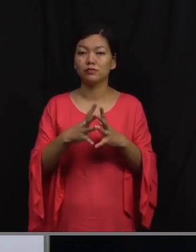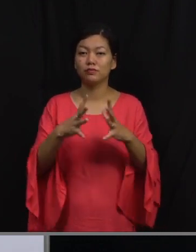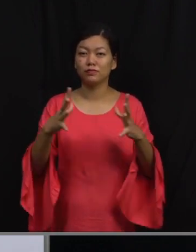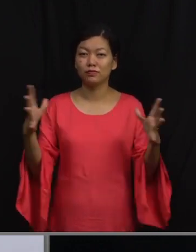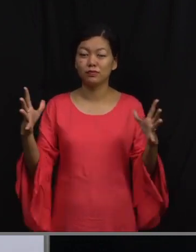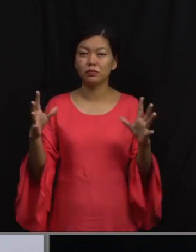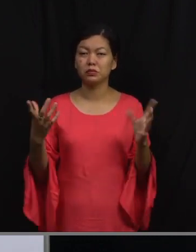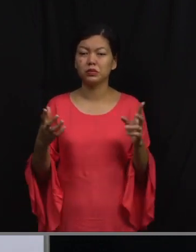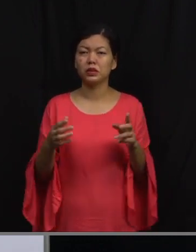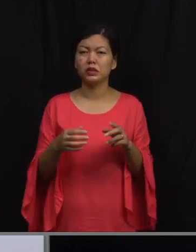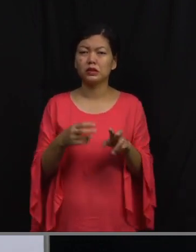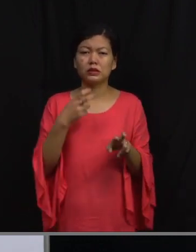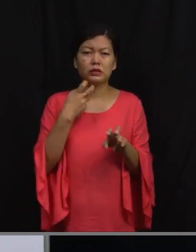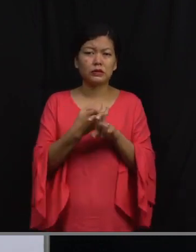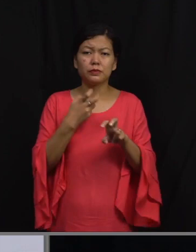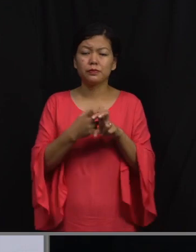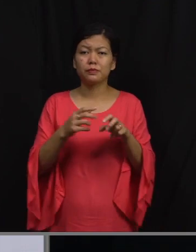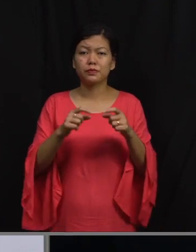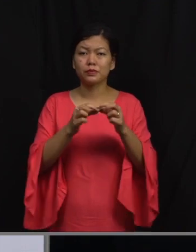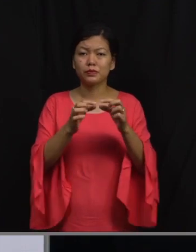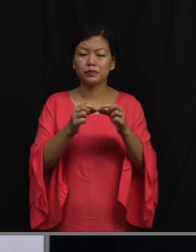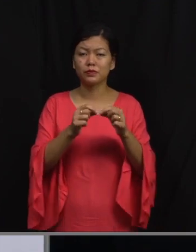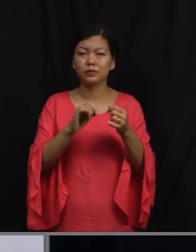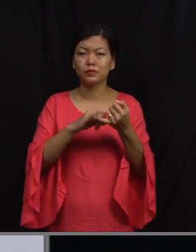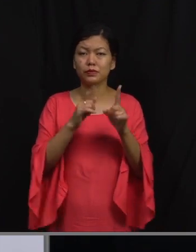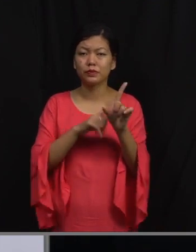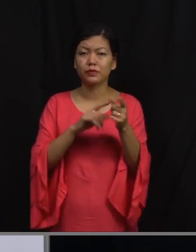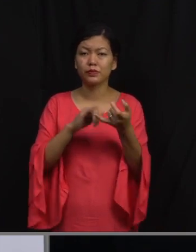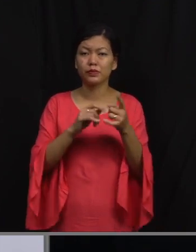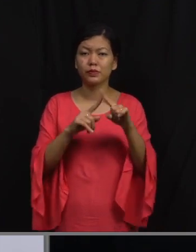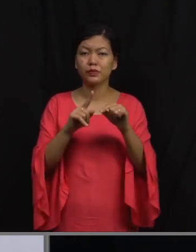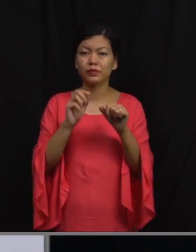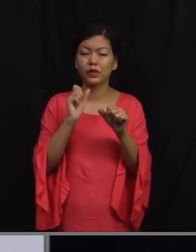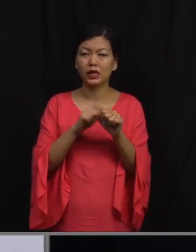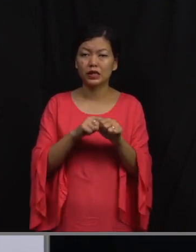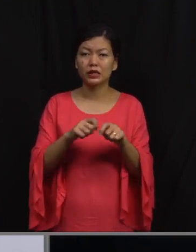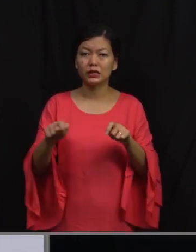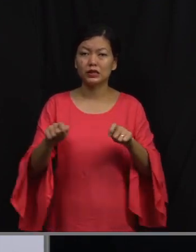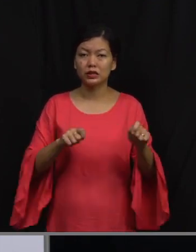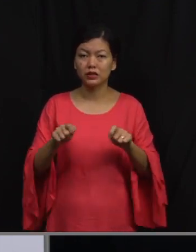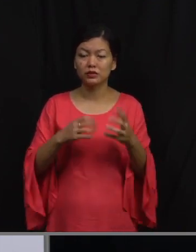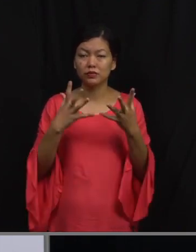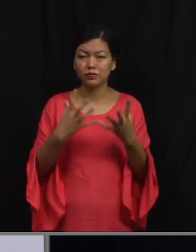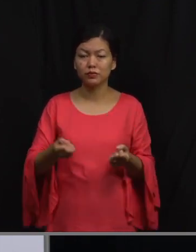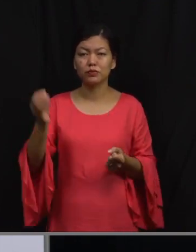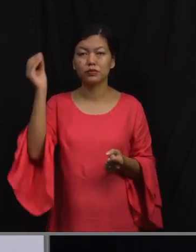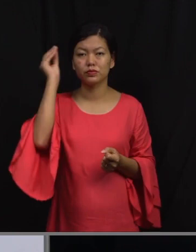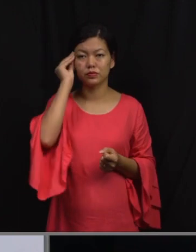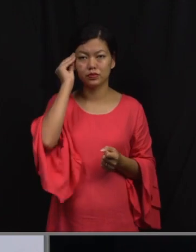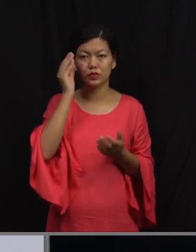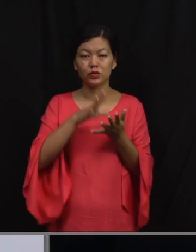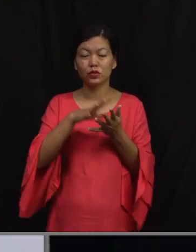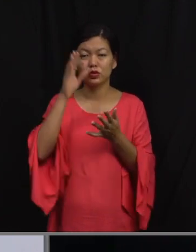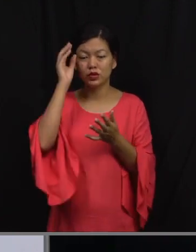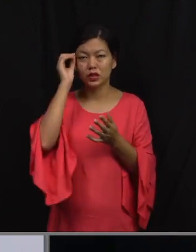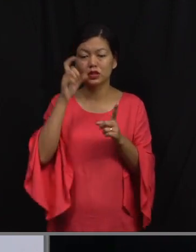very complex system. Okay, so how we learn in physics? Okay, what we do, suppose you have some body which